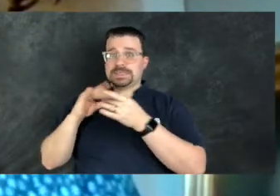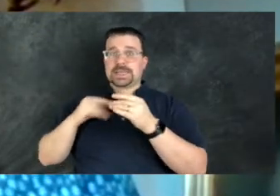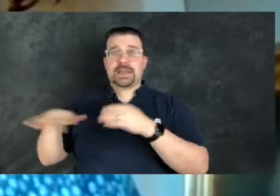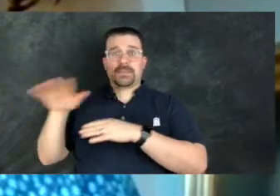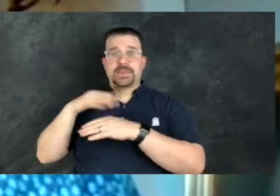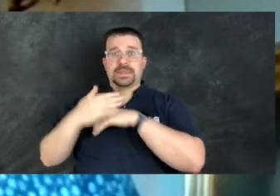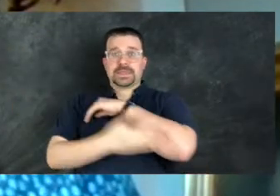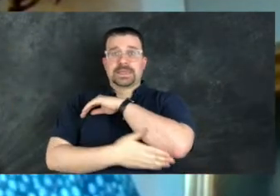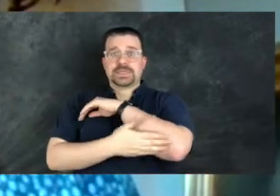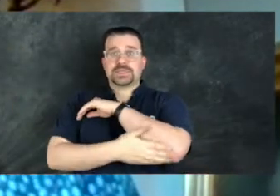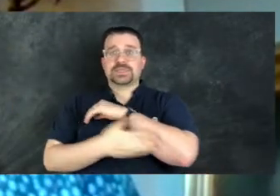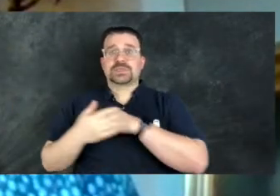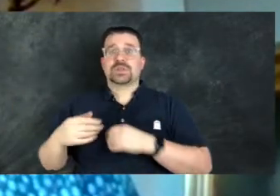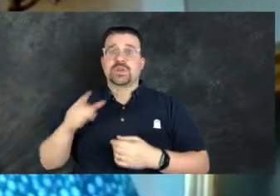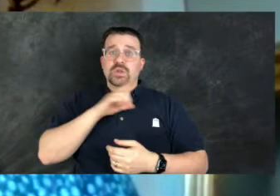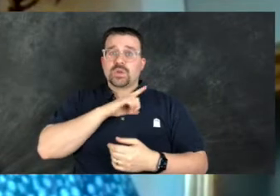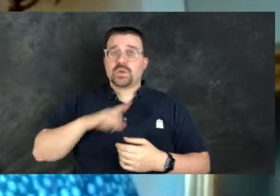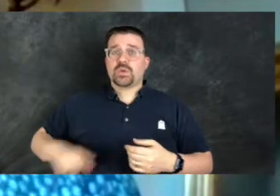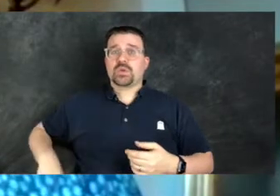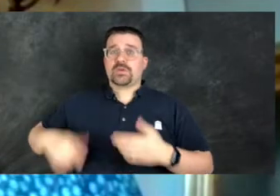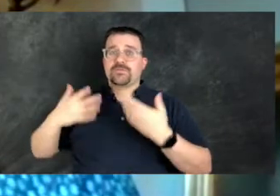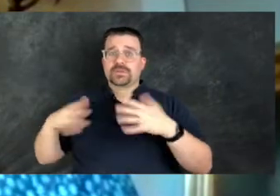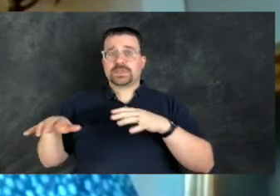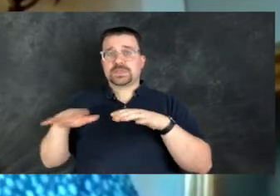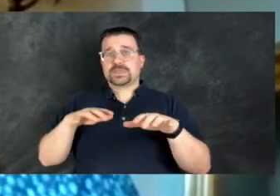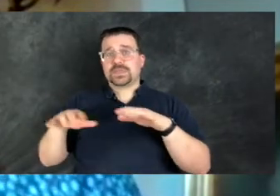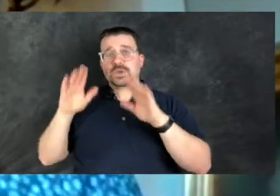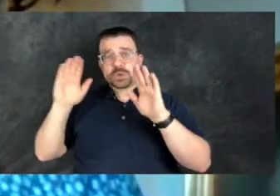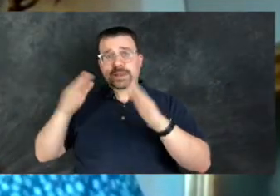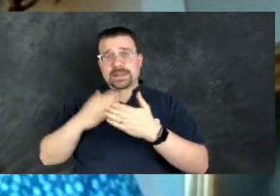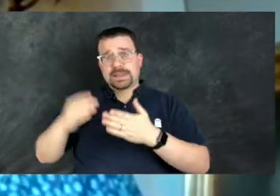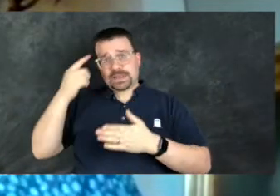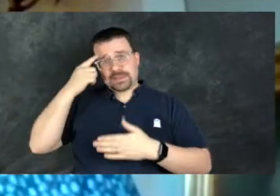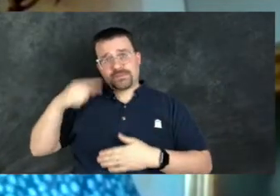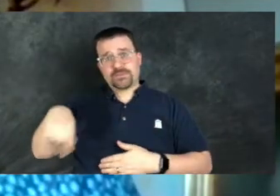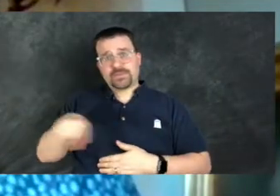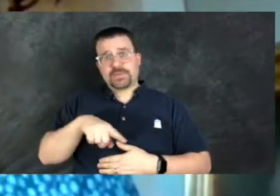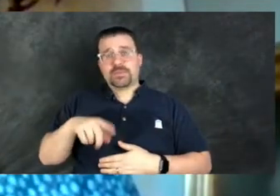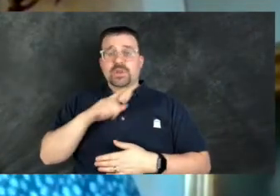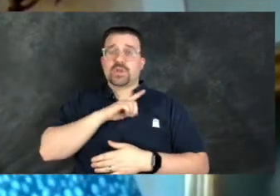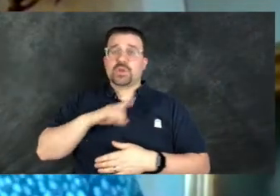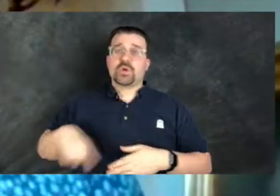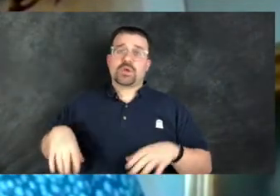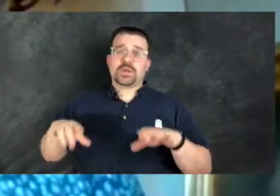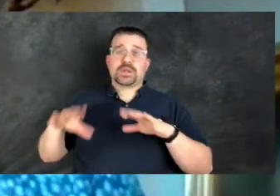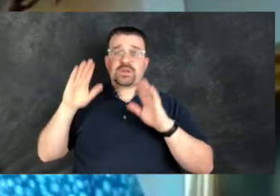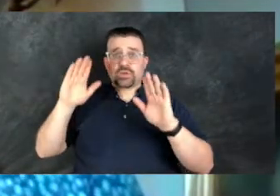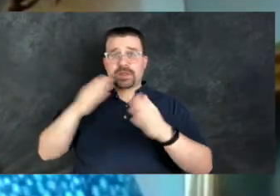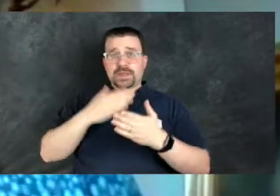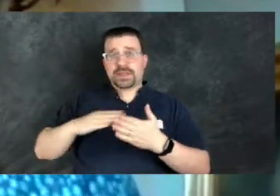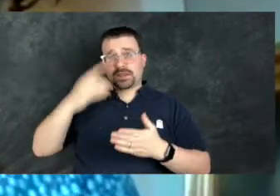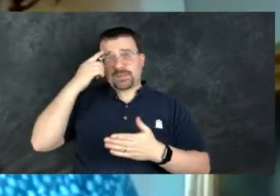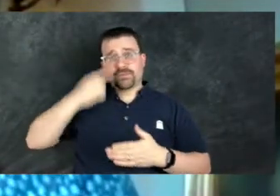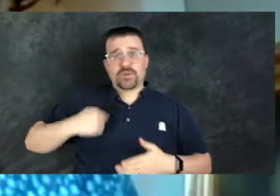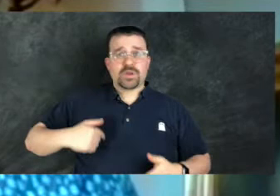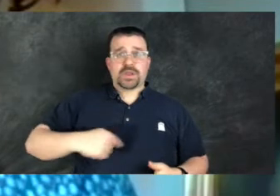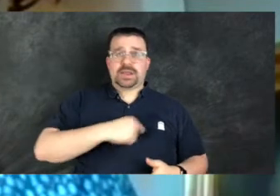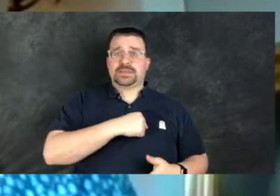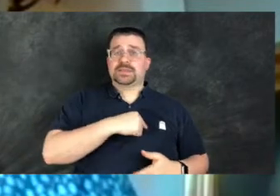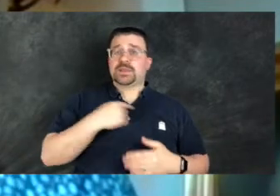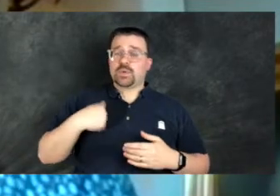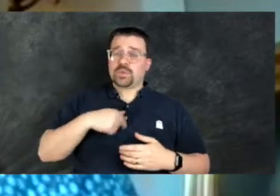nations, the Lord has done great things for them. The Lord has done great things for us, and